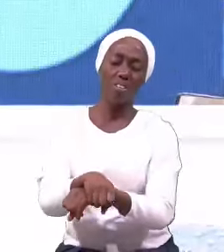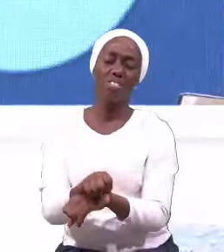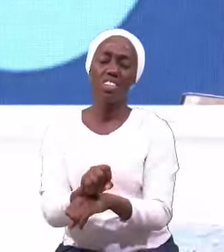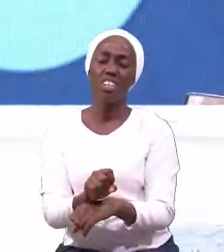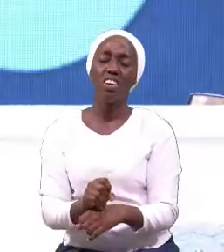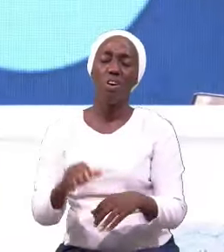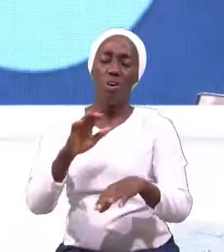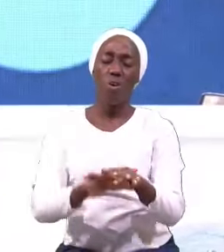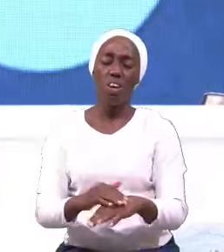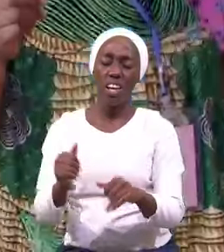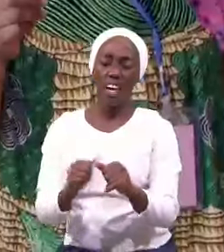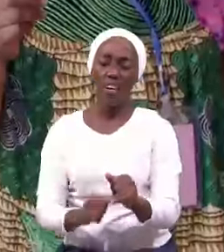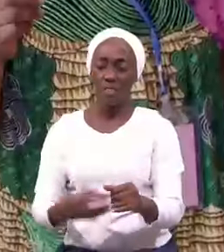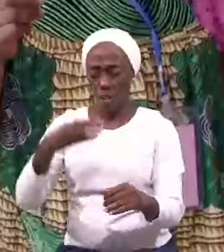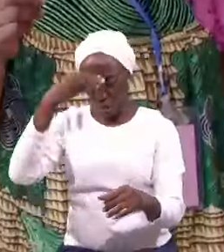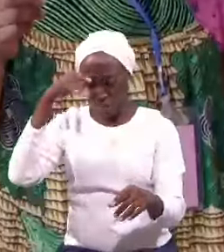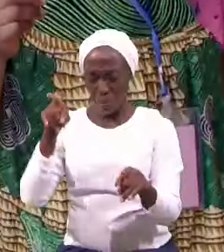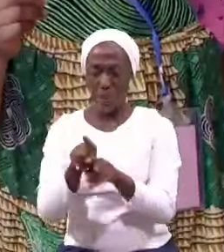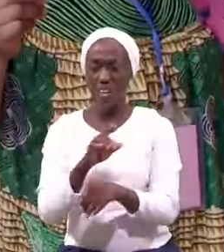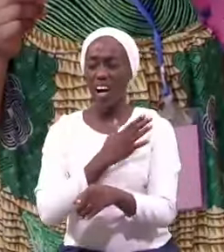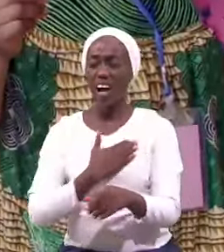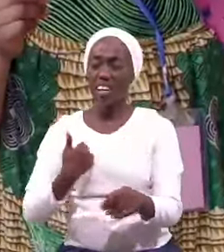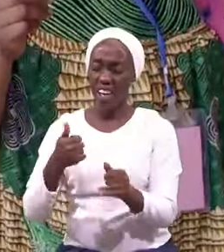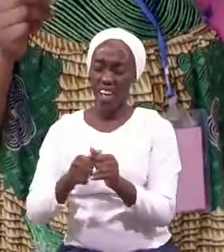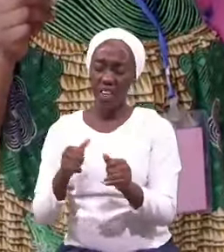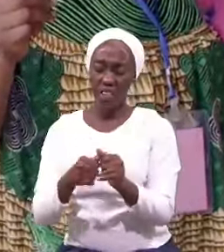Upon every brother and every sister.